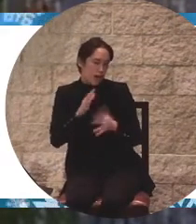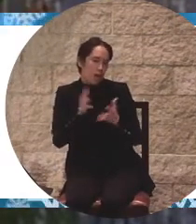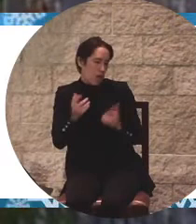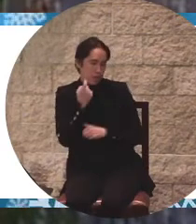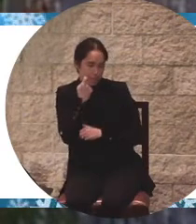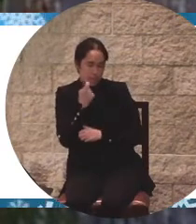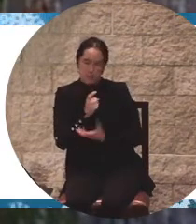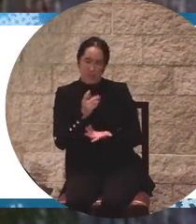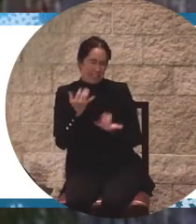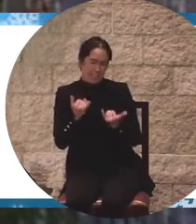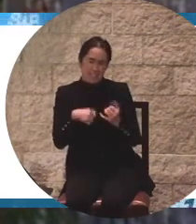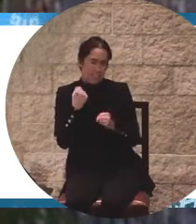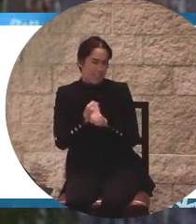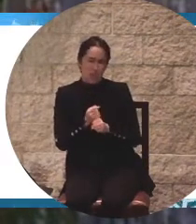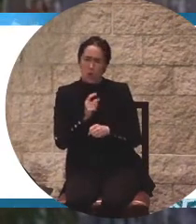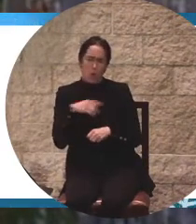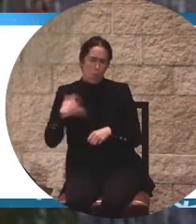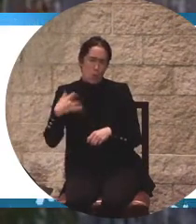year, hasn't it?